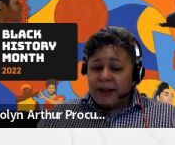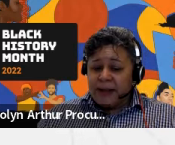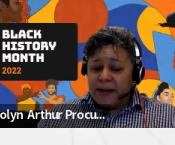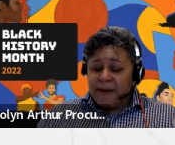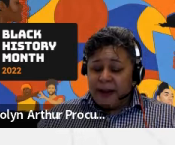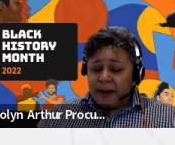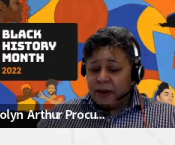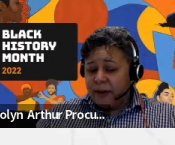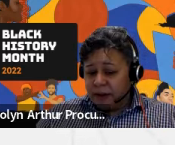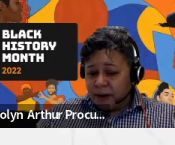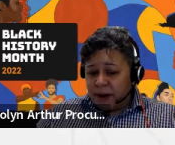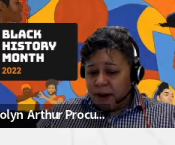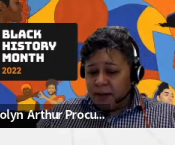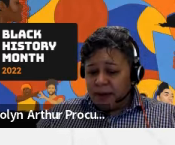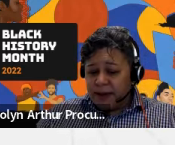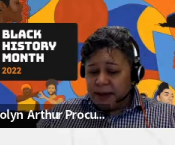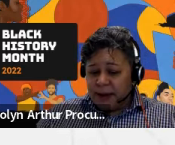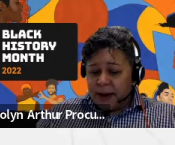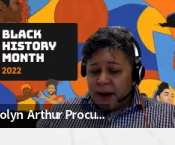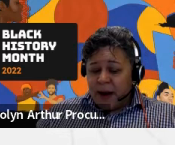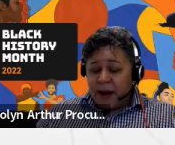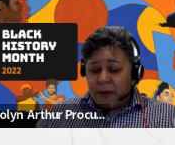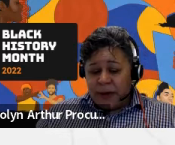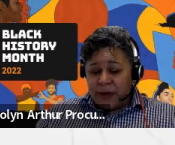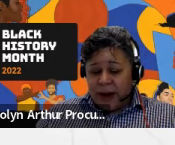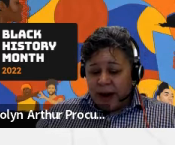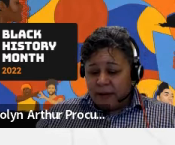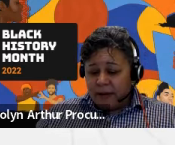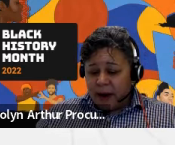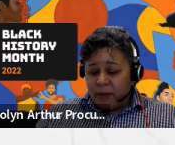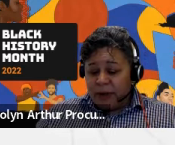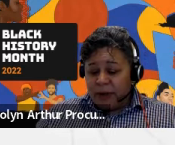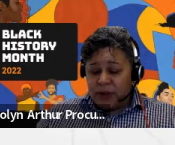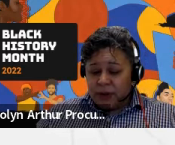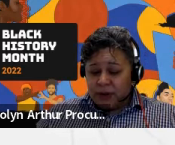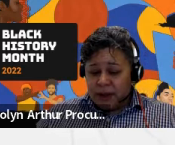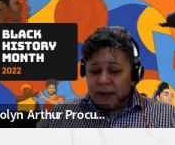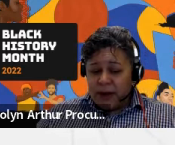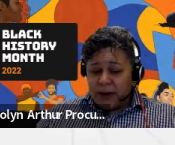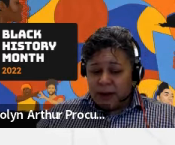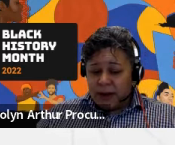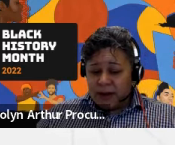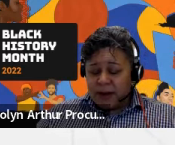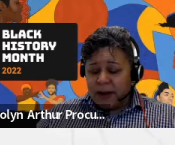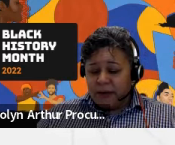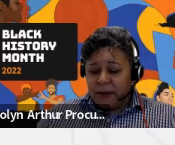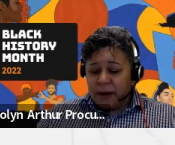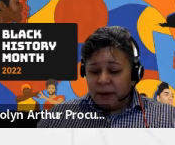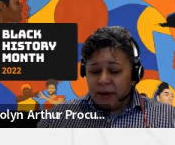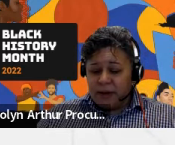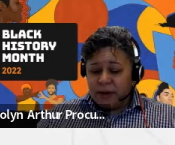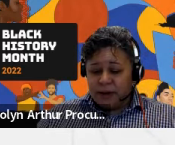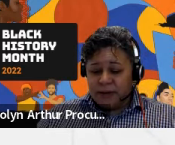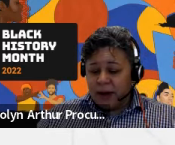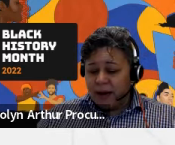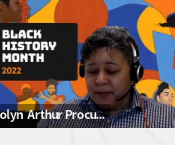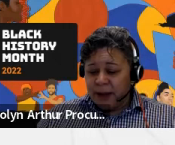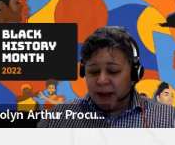in is in Vancouver, BC. We do have a regional email and telephone number.